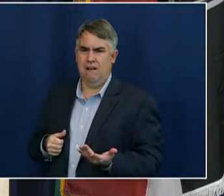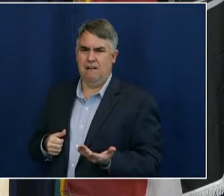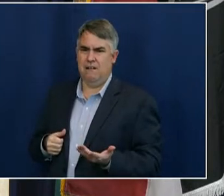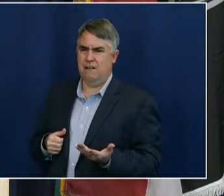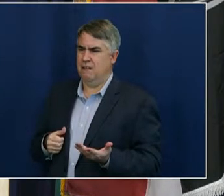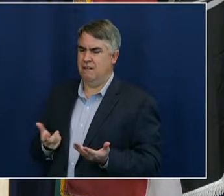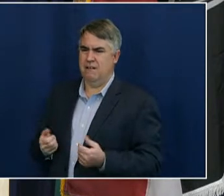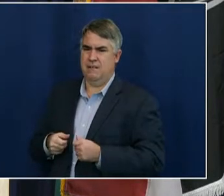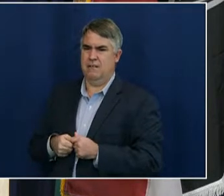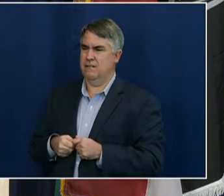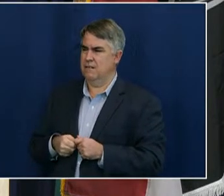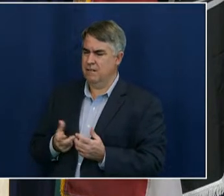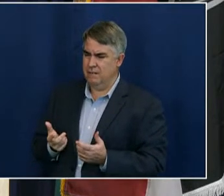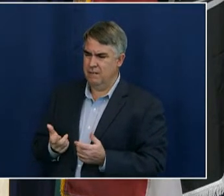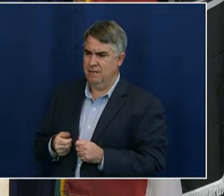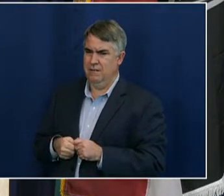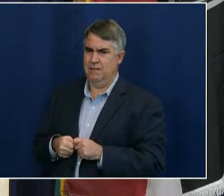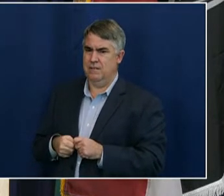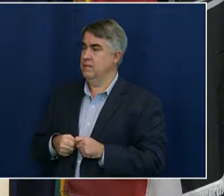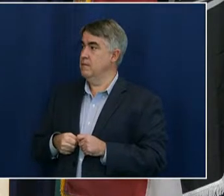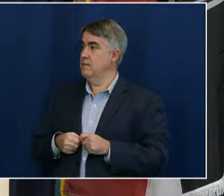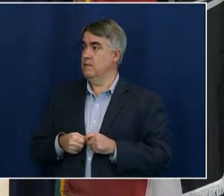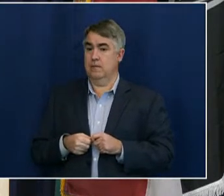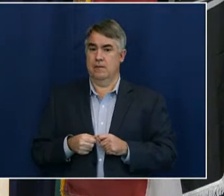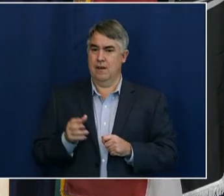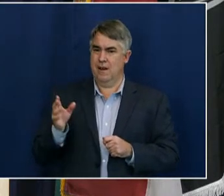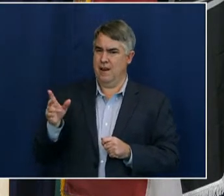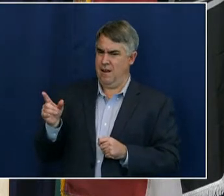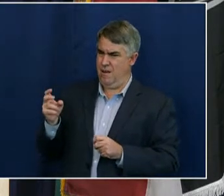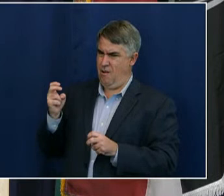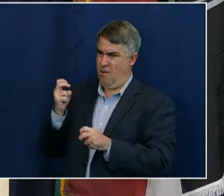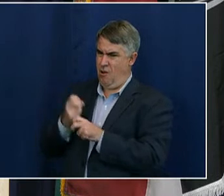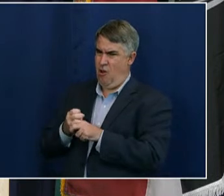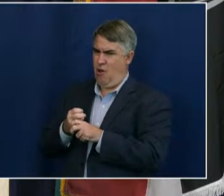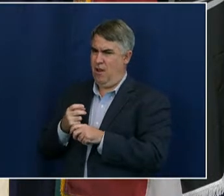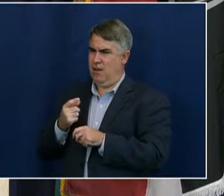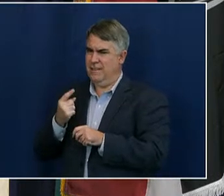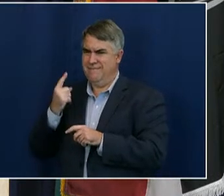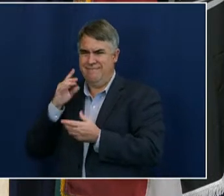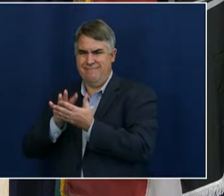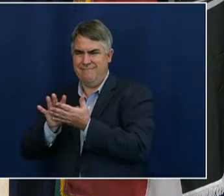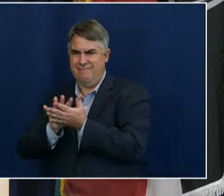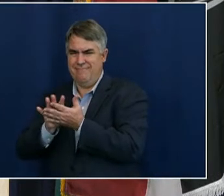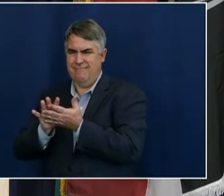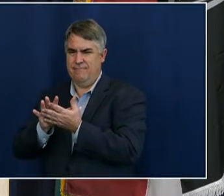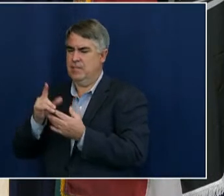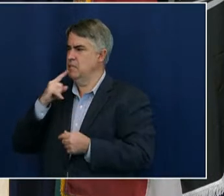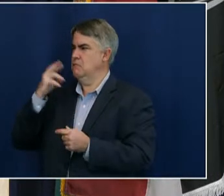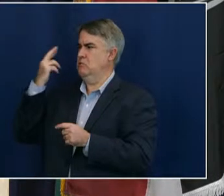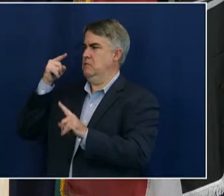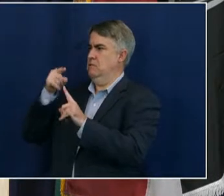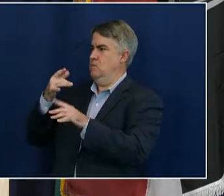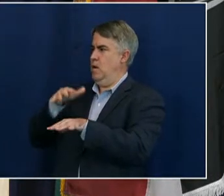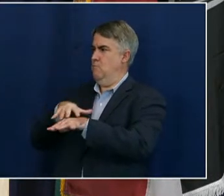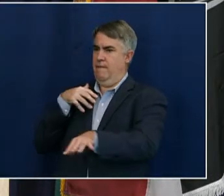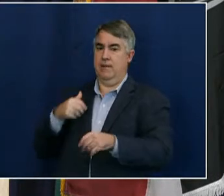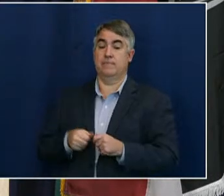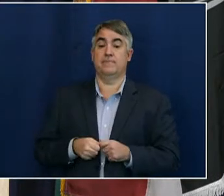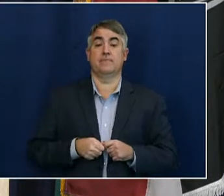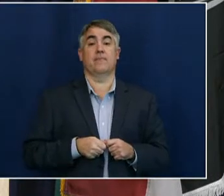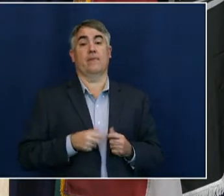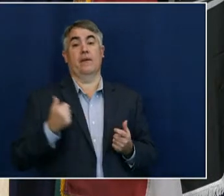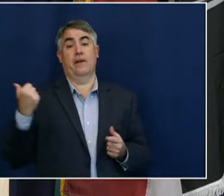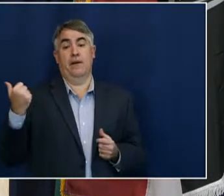from the wind events and everything kind of playing itself out. What's causing these longer waits? Well, I wouldn't want to speak specifically